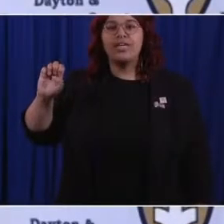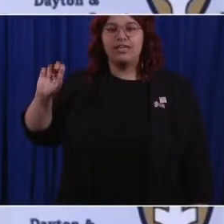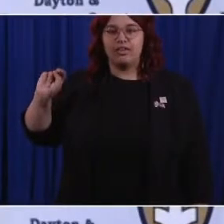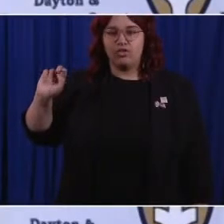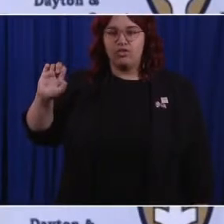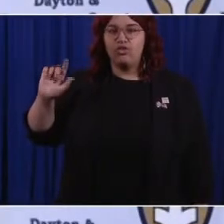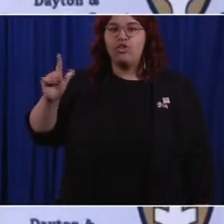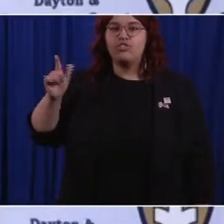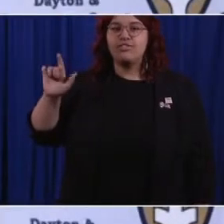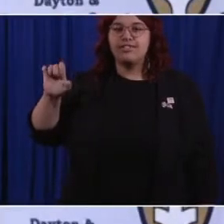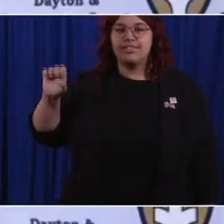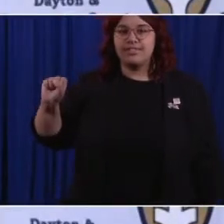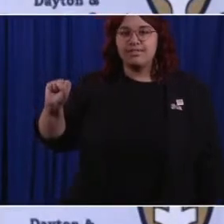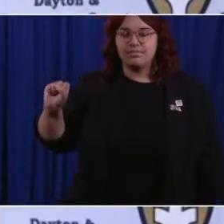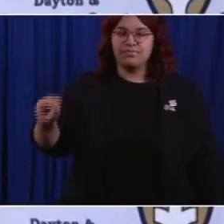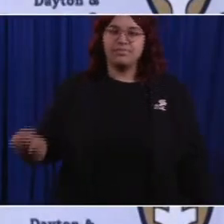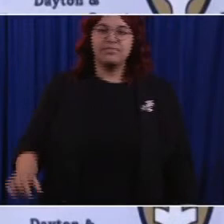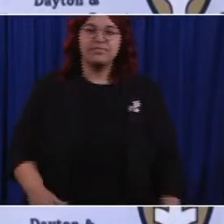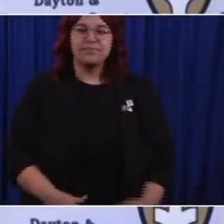Hi, Joe.